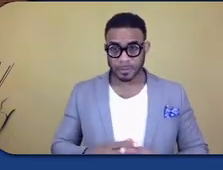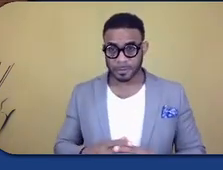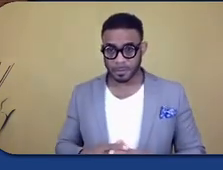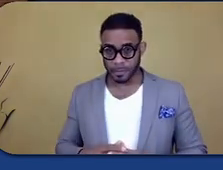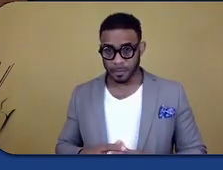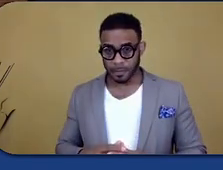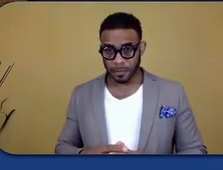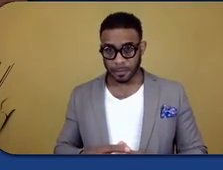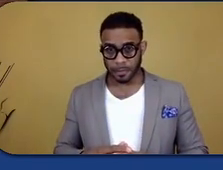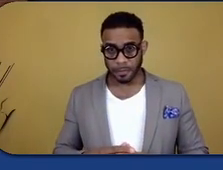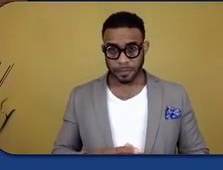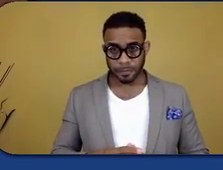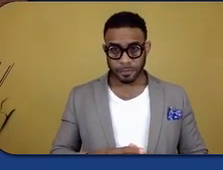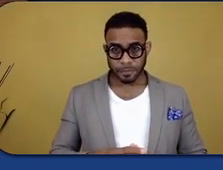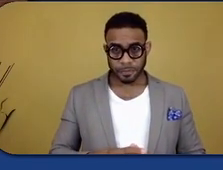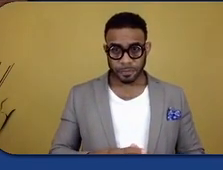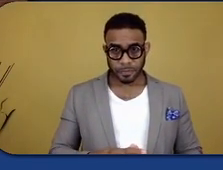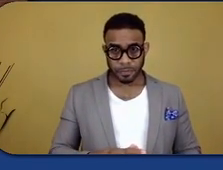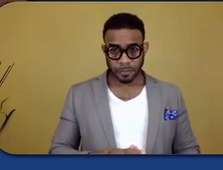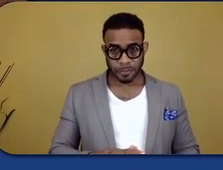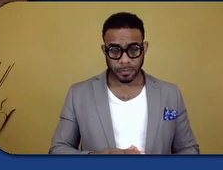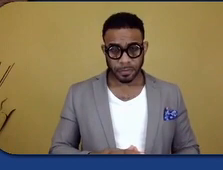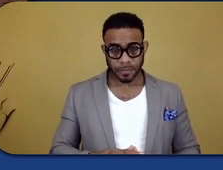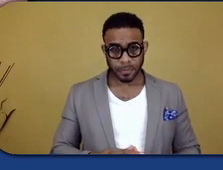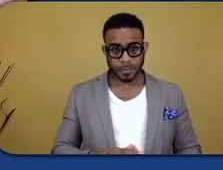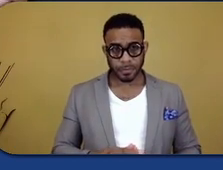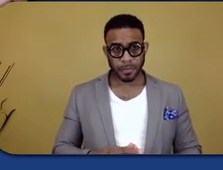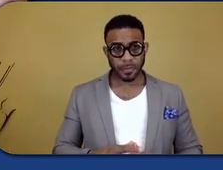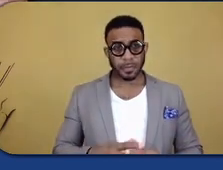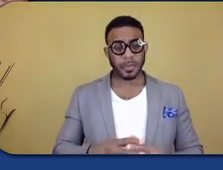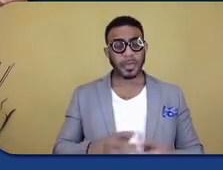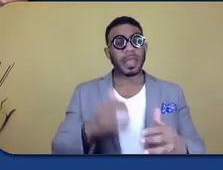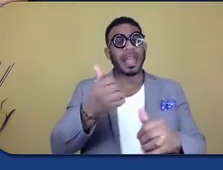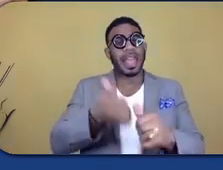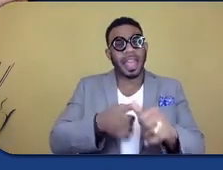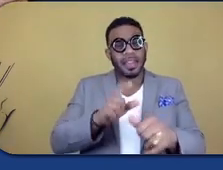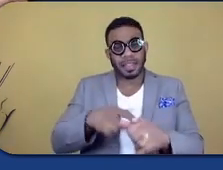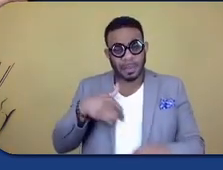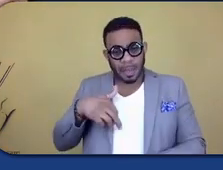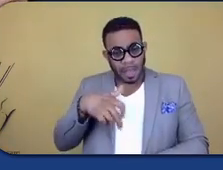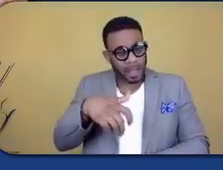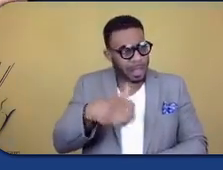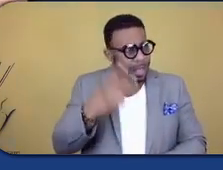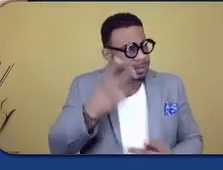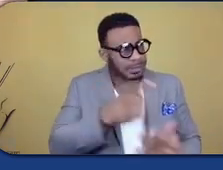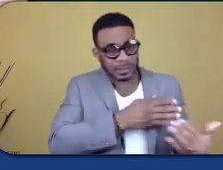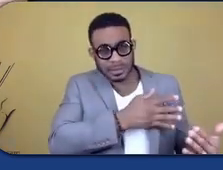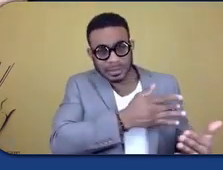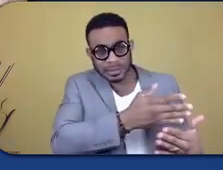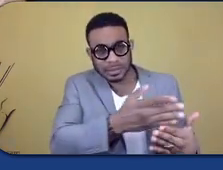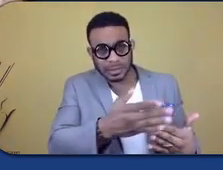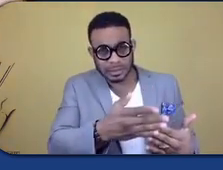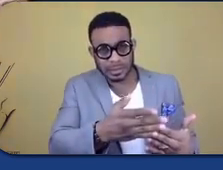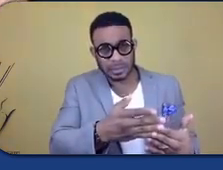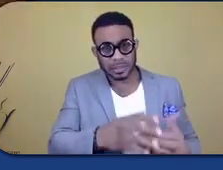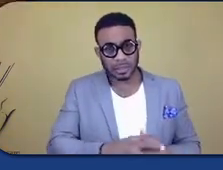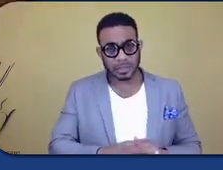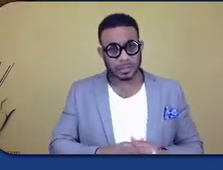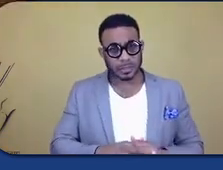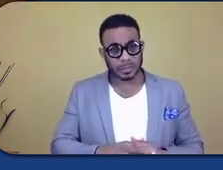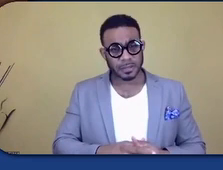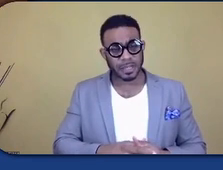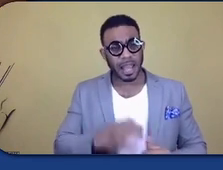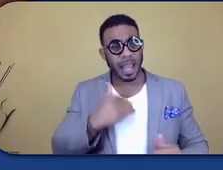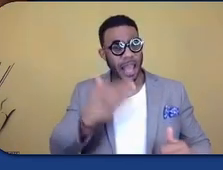I constructed this building in 2015. And now the termite have also eaten the poles inside here. That make this wall more